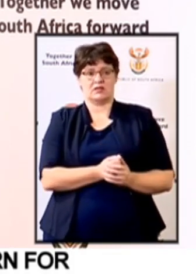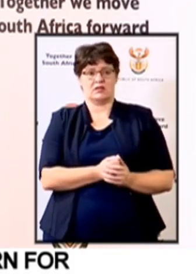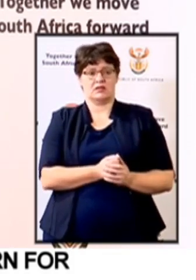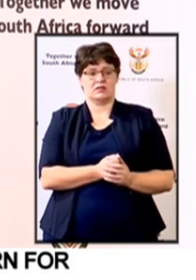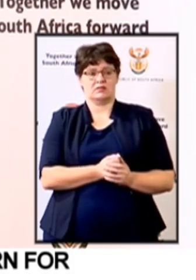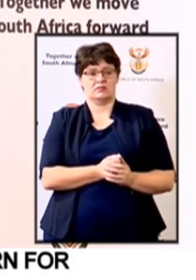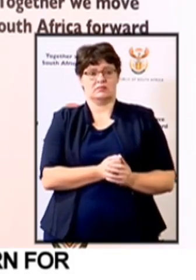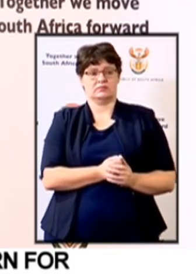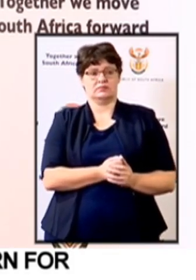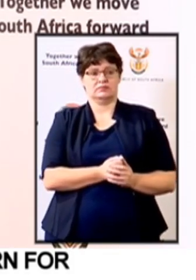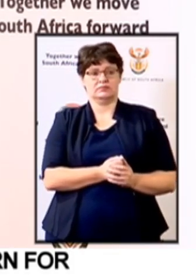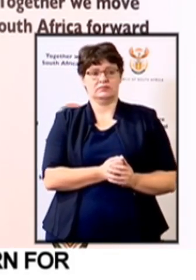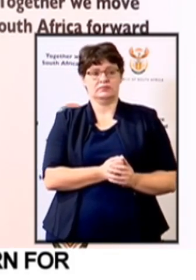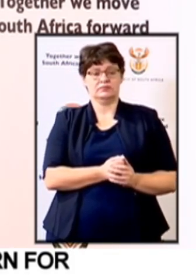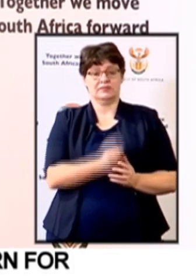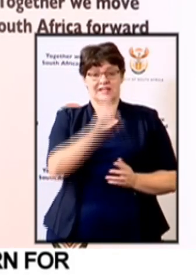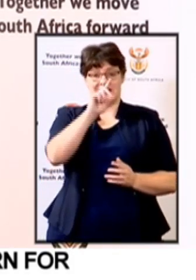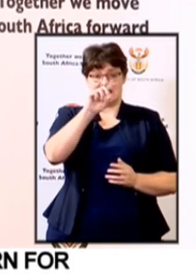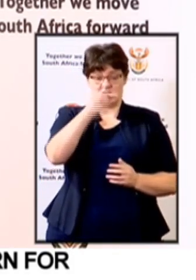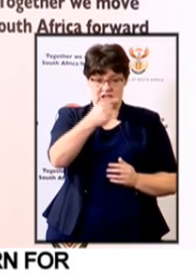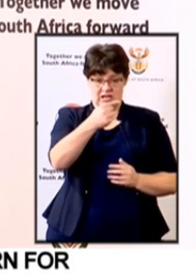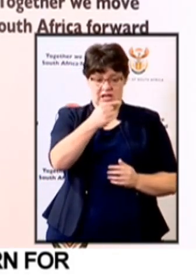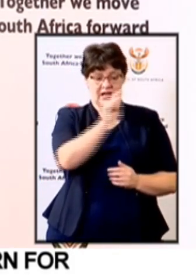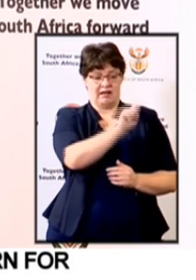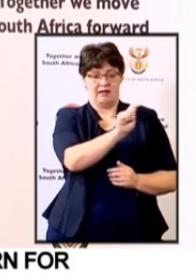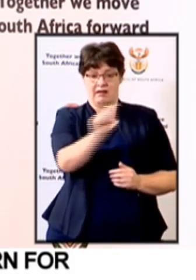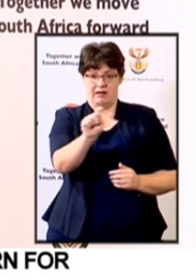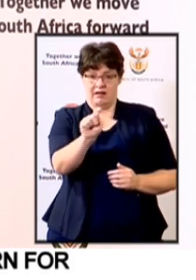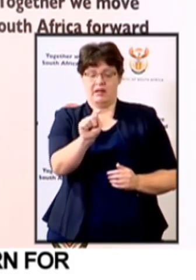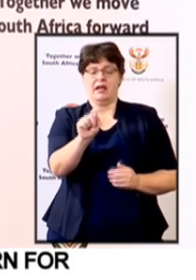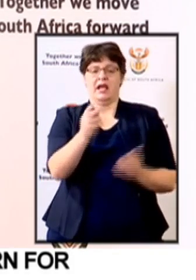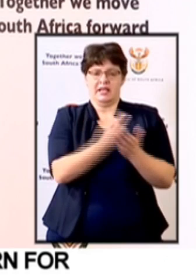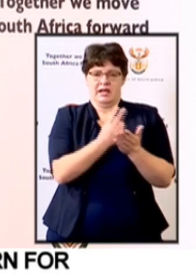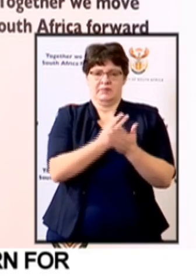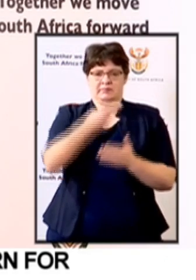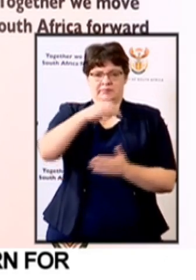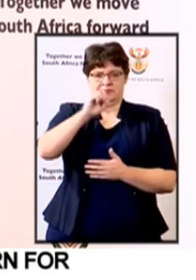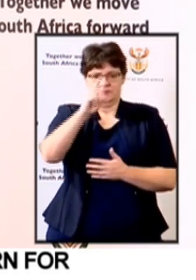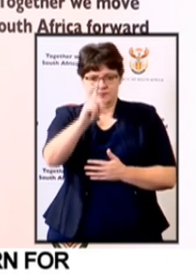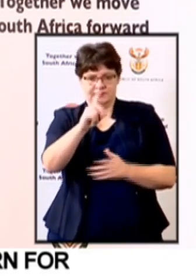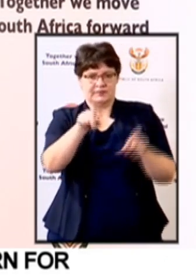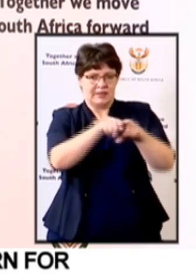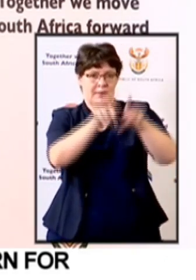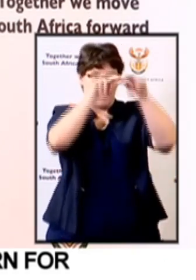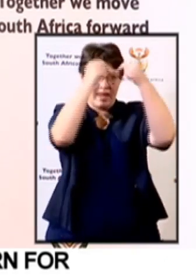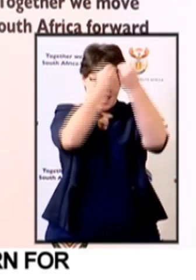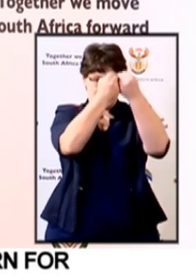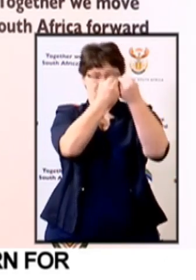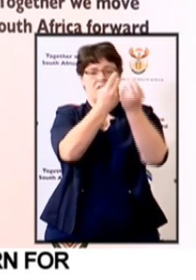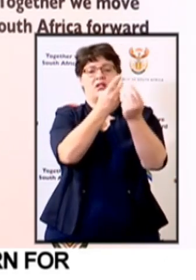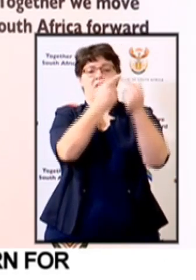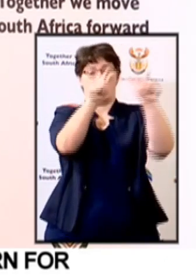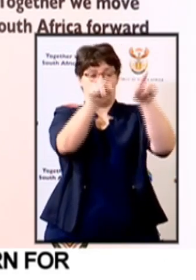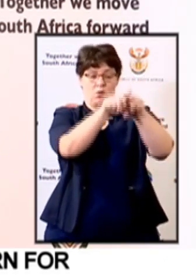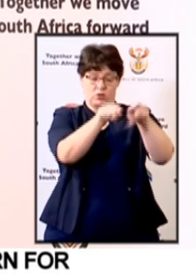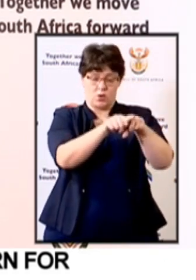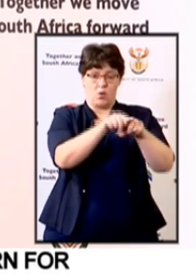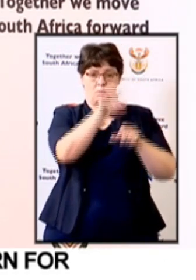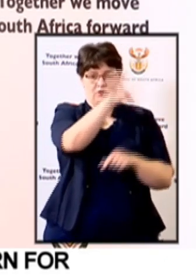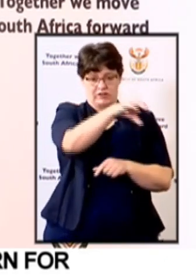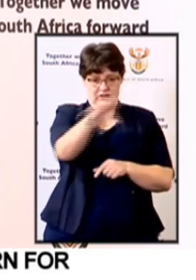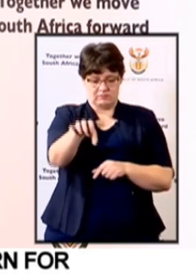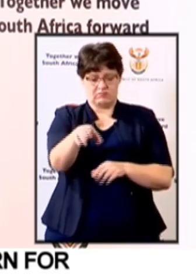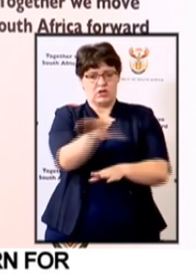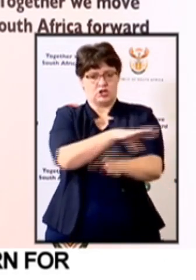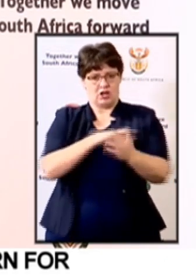colleagues who are DGs of departments and heads of departments nationally and provincially. We have presented to them the circular